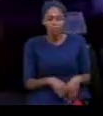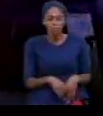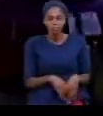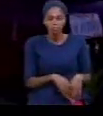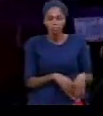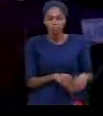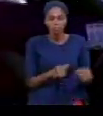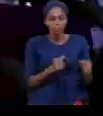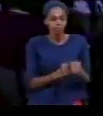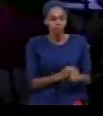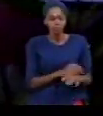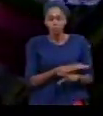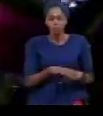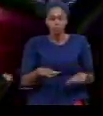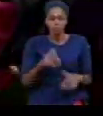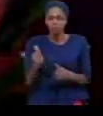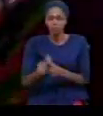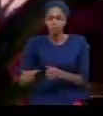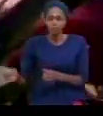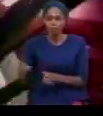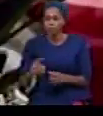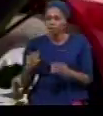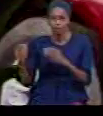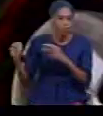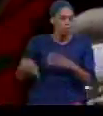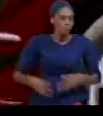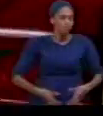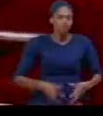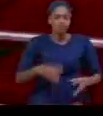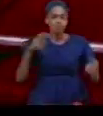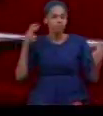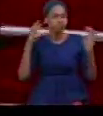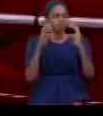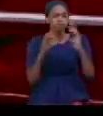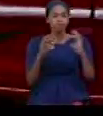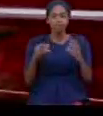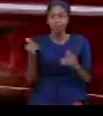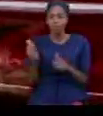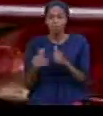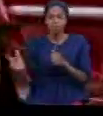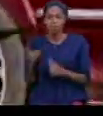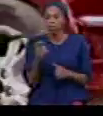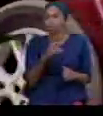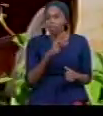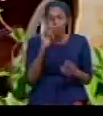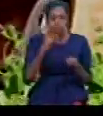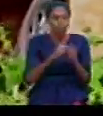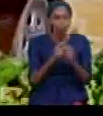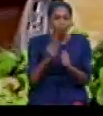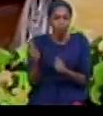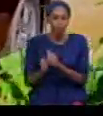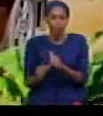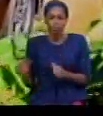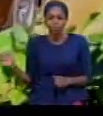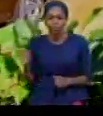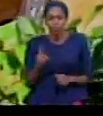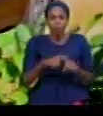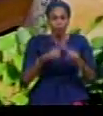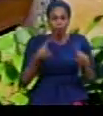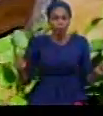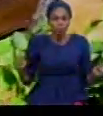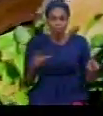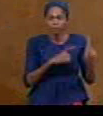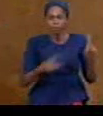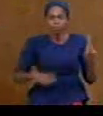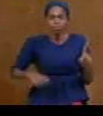what are we going to do? Because there is restlessness everywhere. But the Lord will give